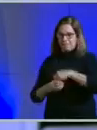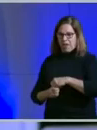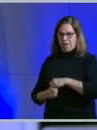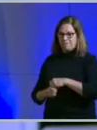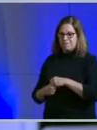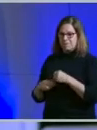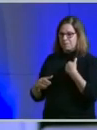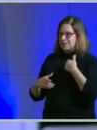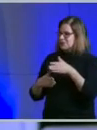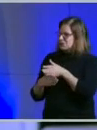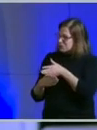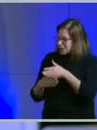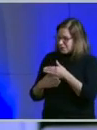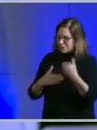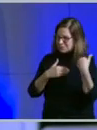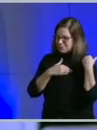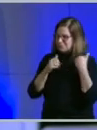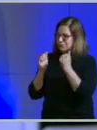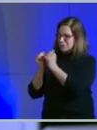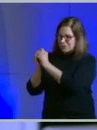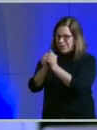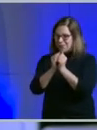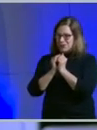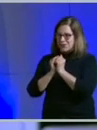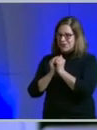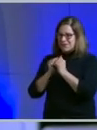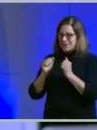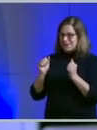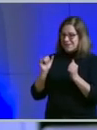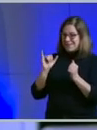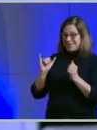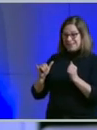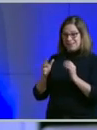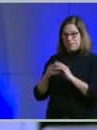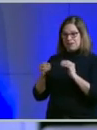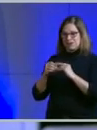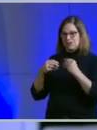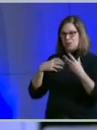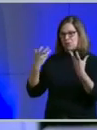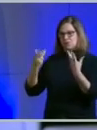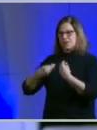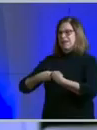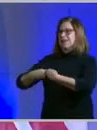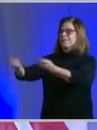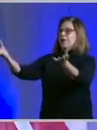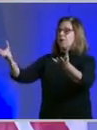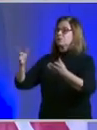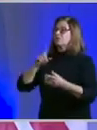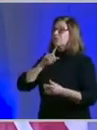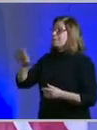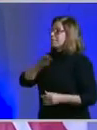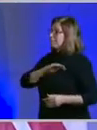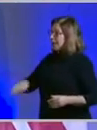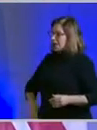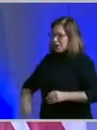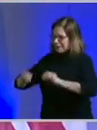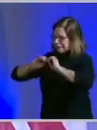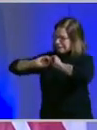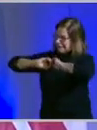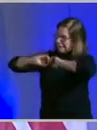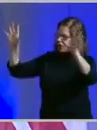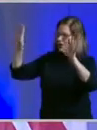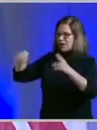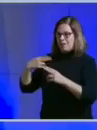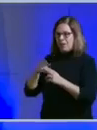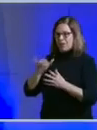right, together. And Absolutely. I think that's the message that the mayor has made very clear, and that's the work that we're carrying out. Well, thank you. Thank you for that, Director